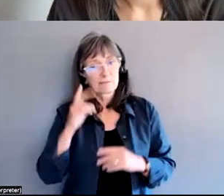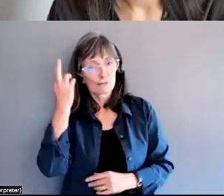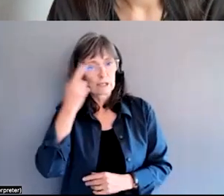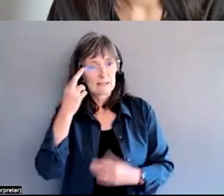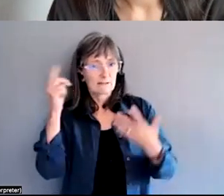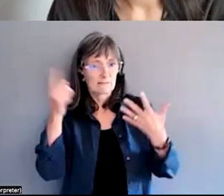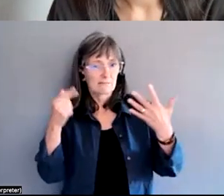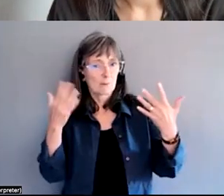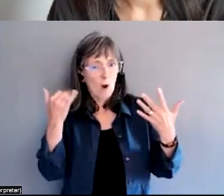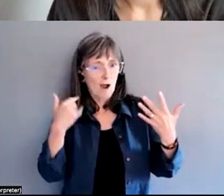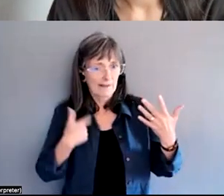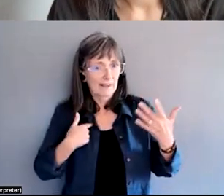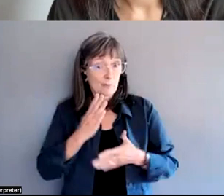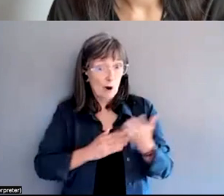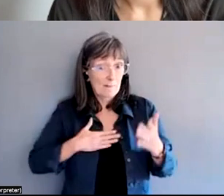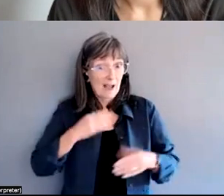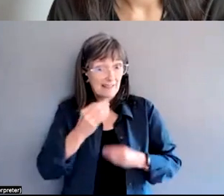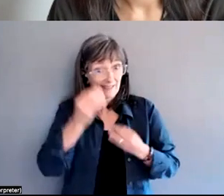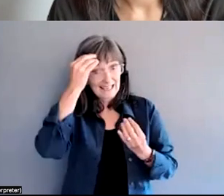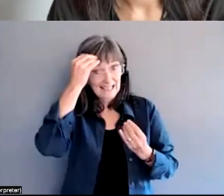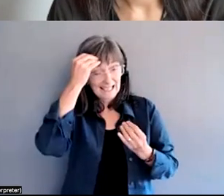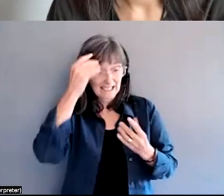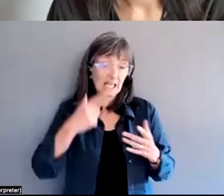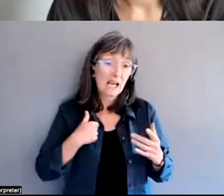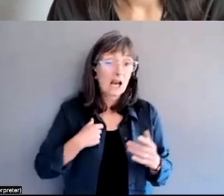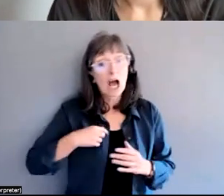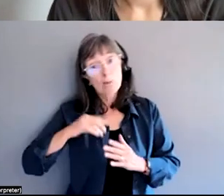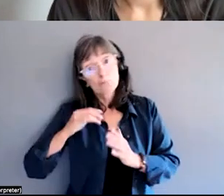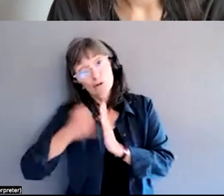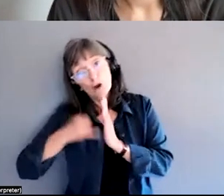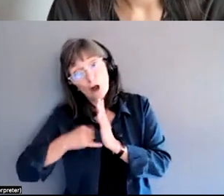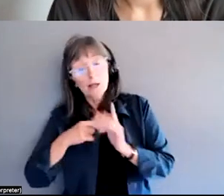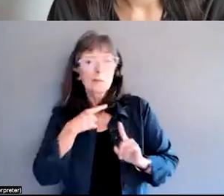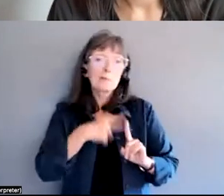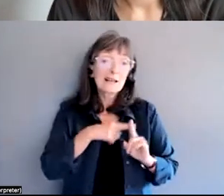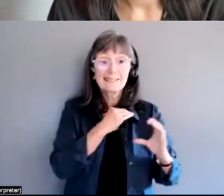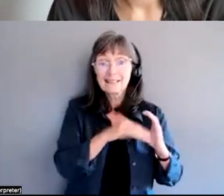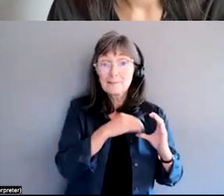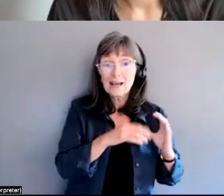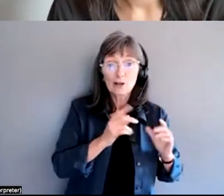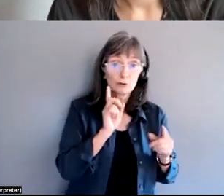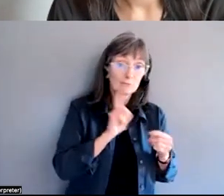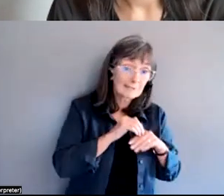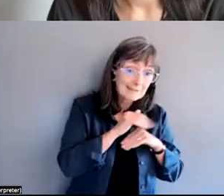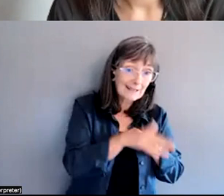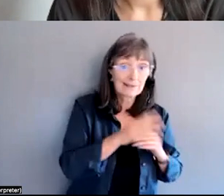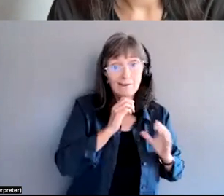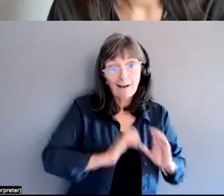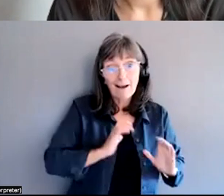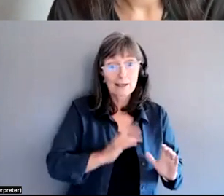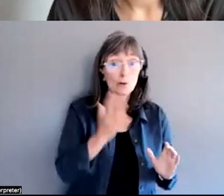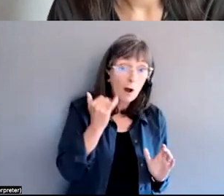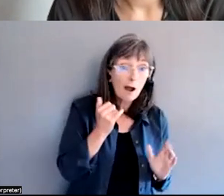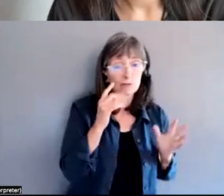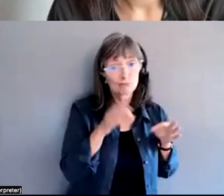of the thought process. And so as I'm mocking things up, I'm also drafting the email that's going to go to the client, talking about what I'm doing,